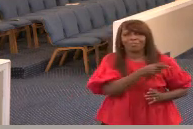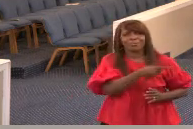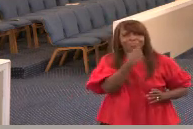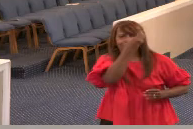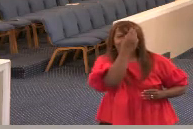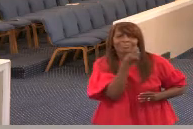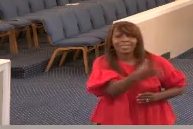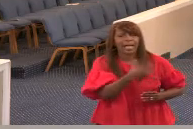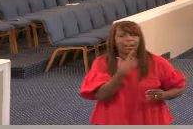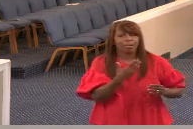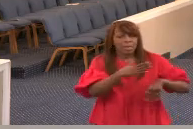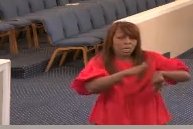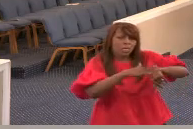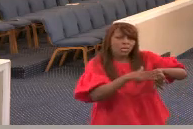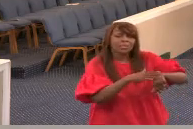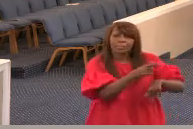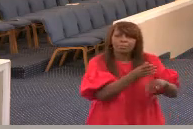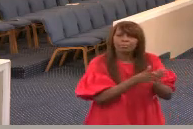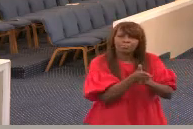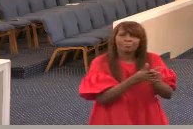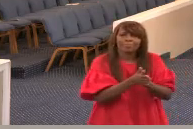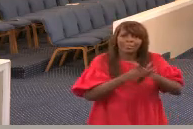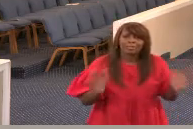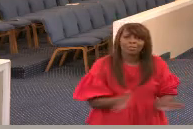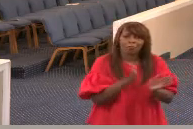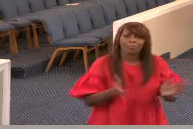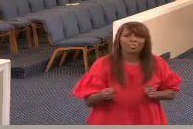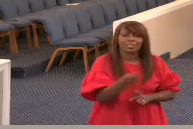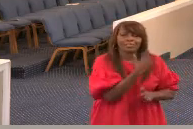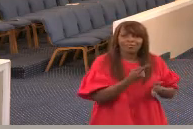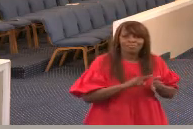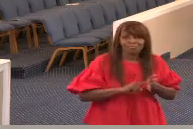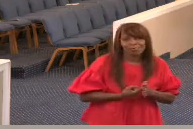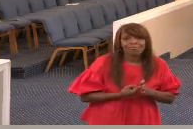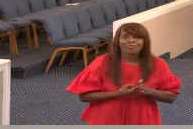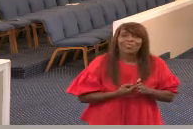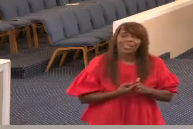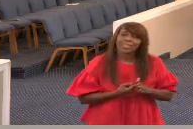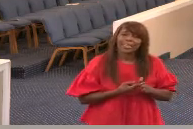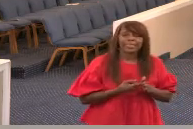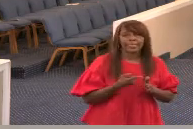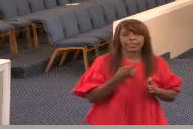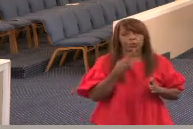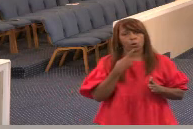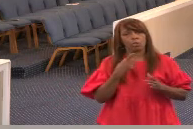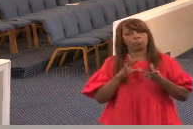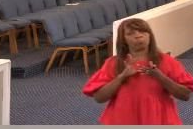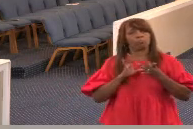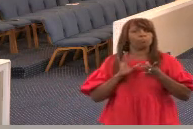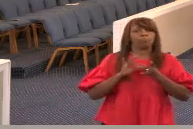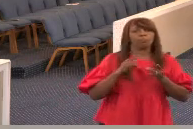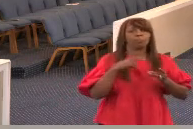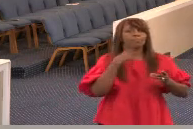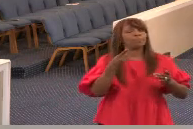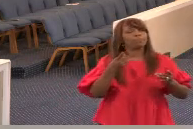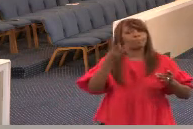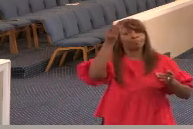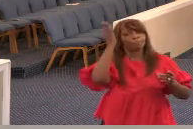of good cheer. He begins to recite and